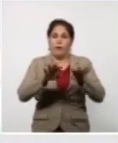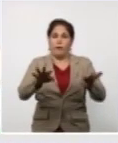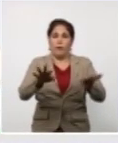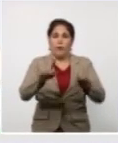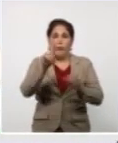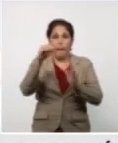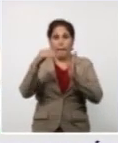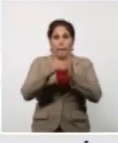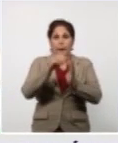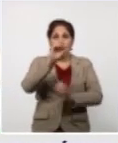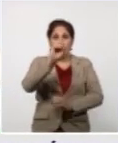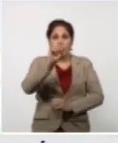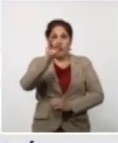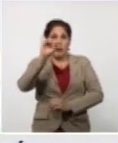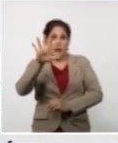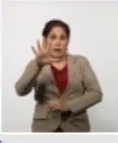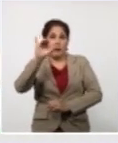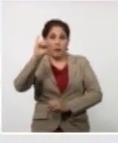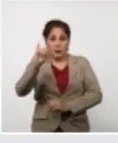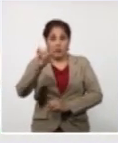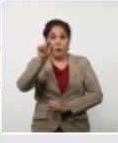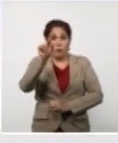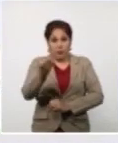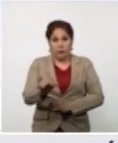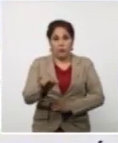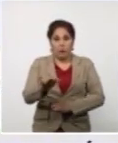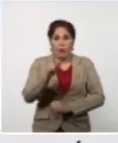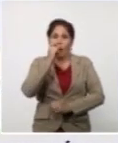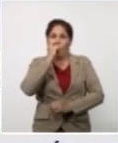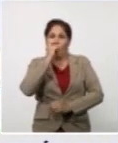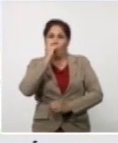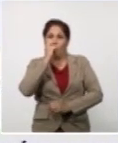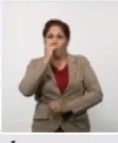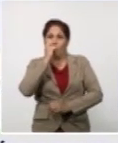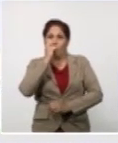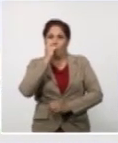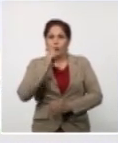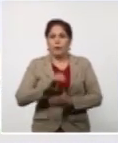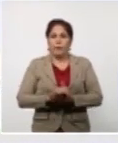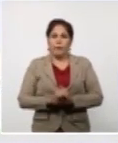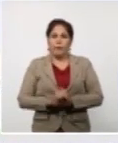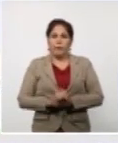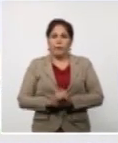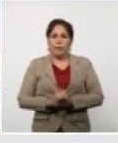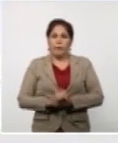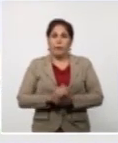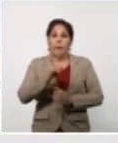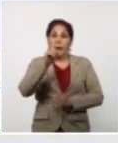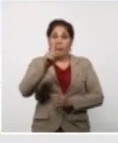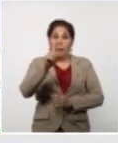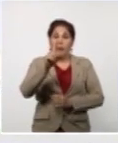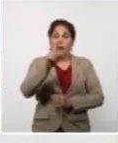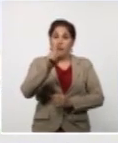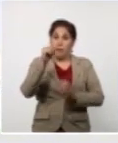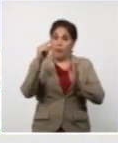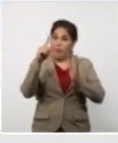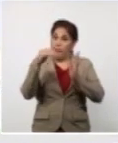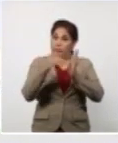And yesterday, 2 were female, and this sex already accumulates